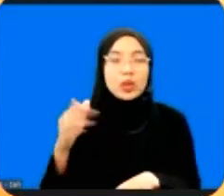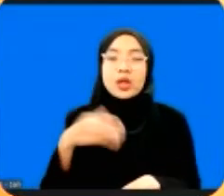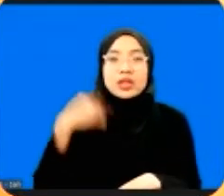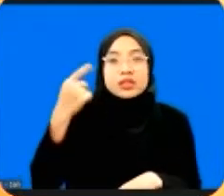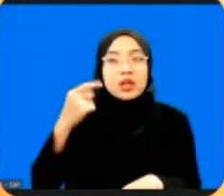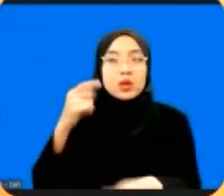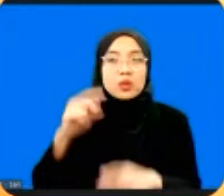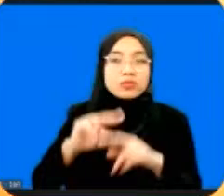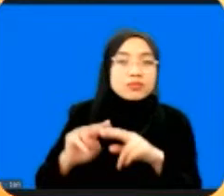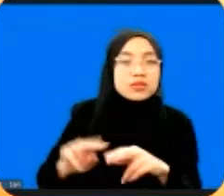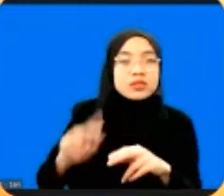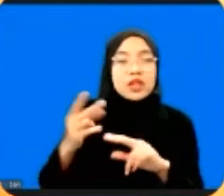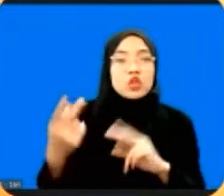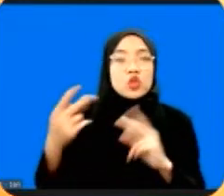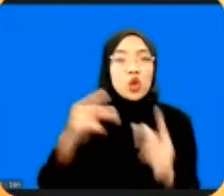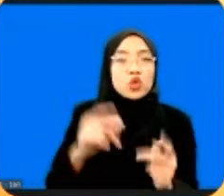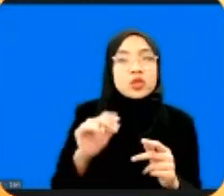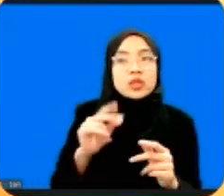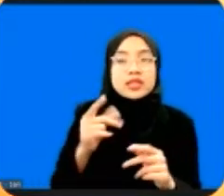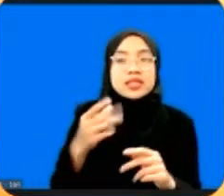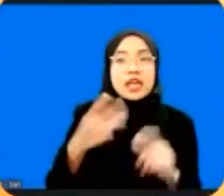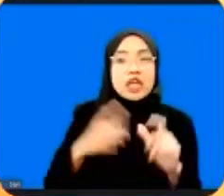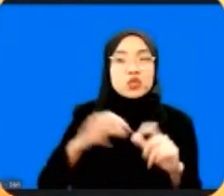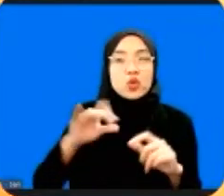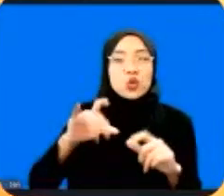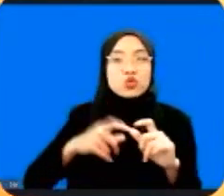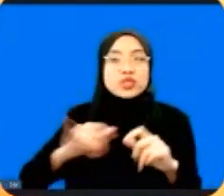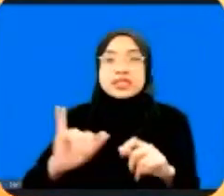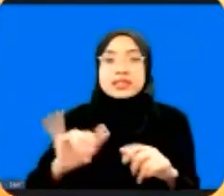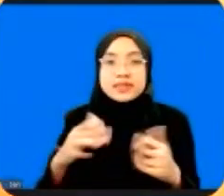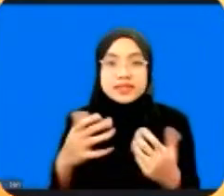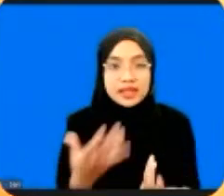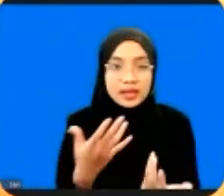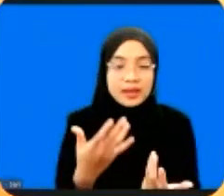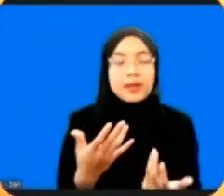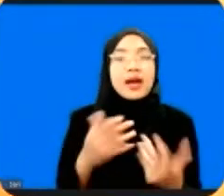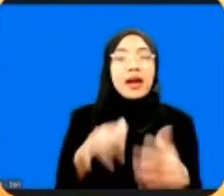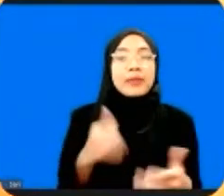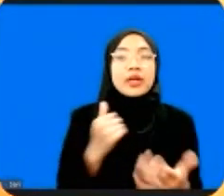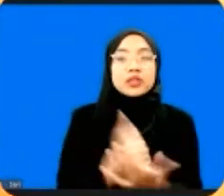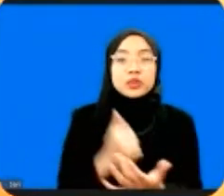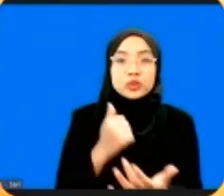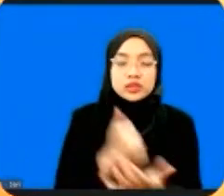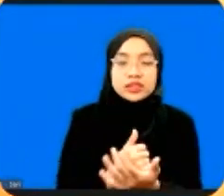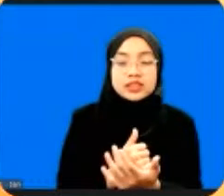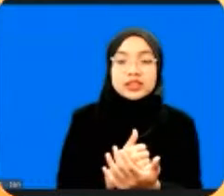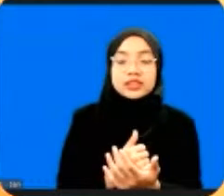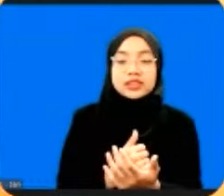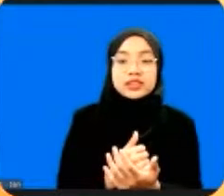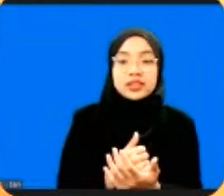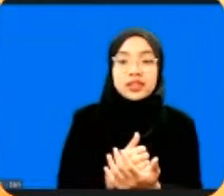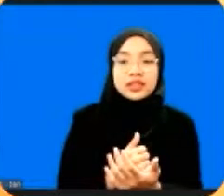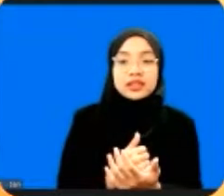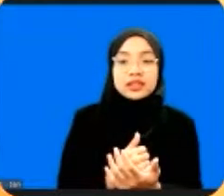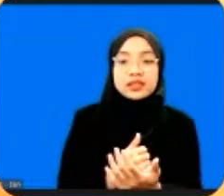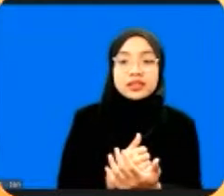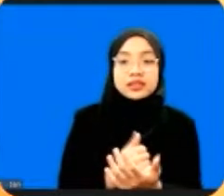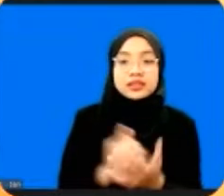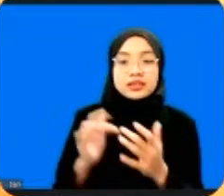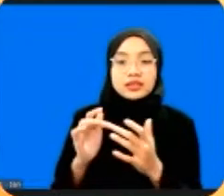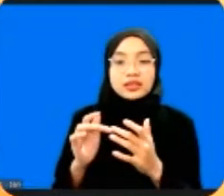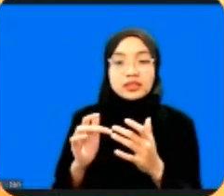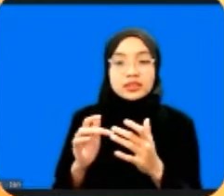protected online, what is protected offline should be also protected online. What rights